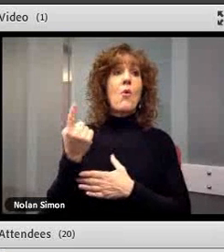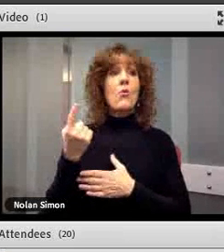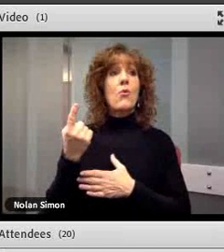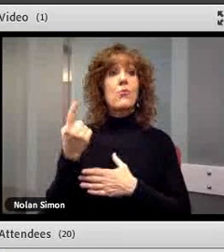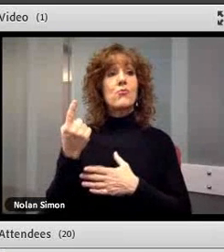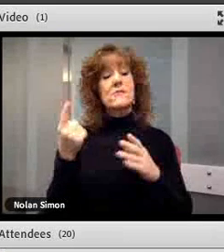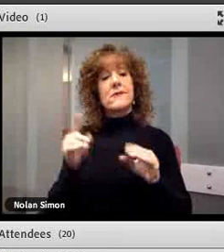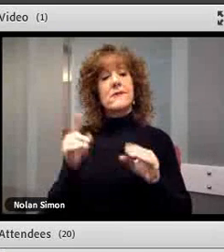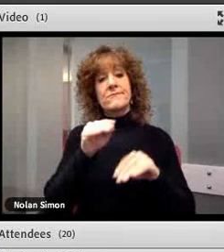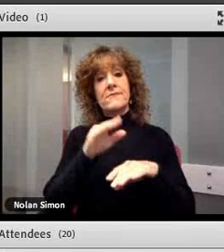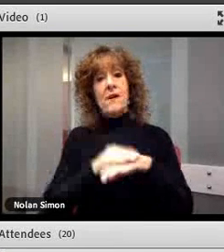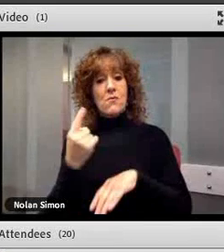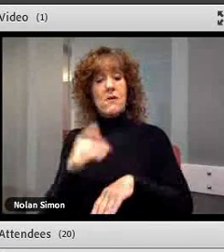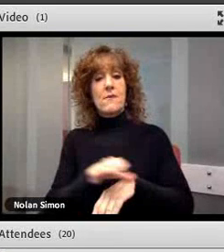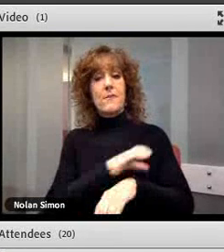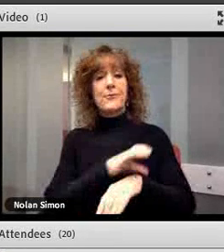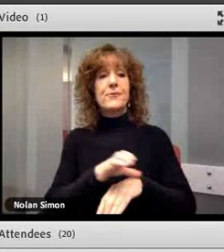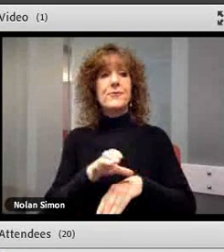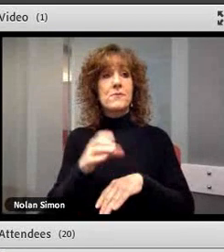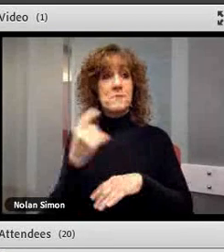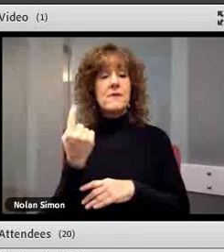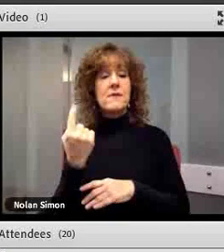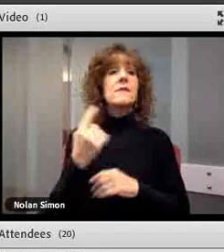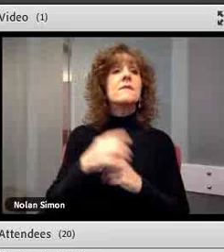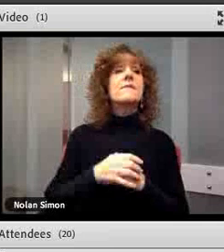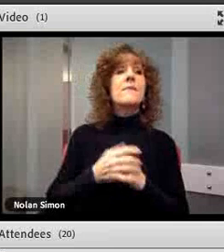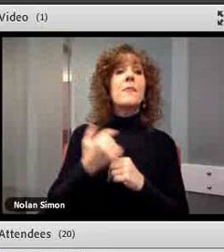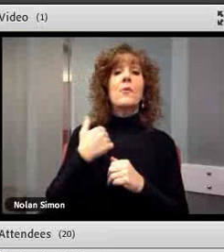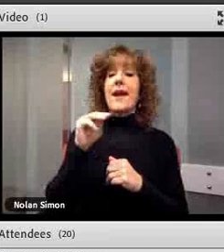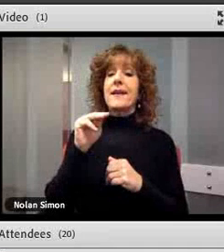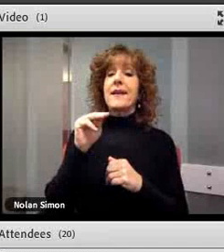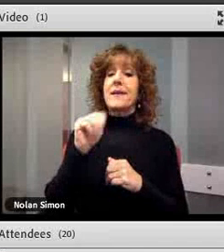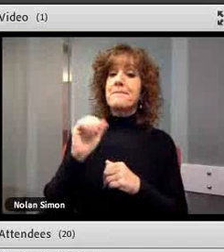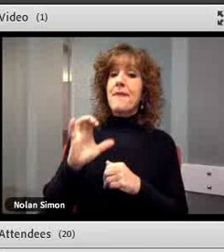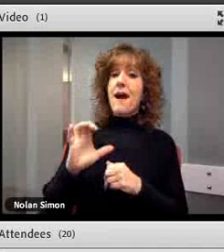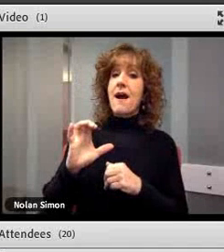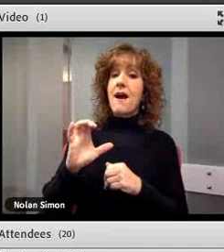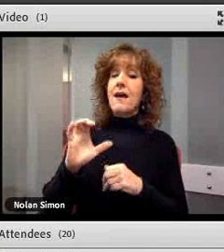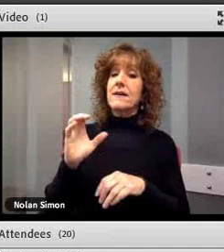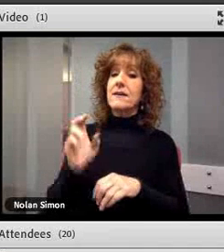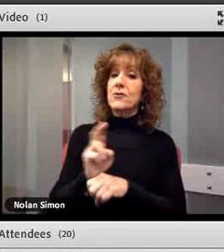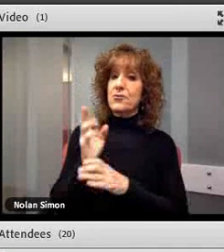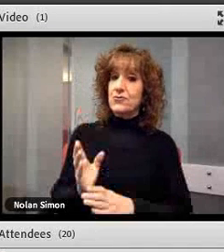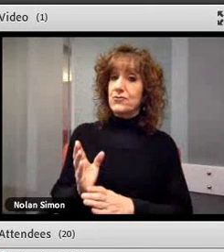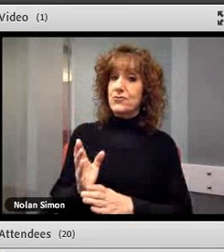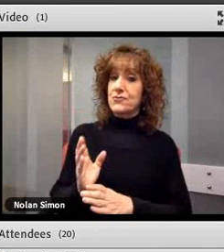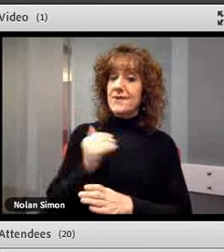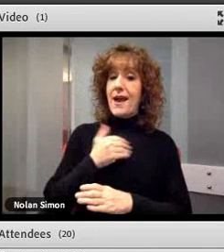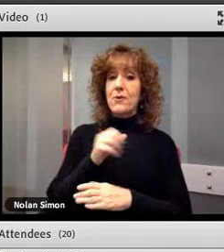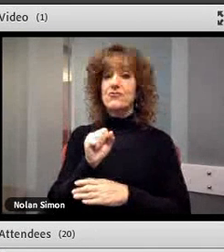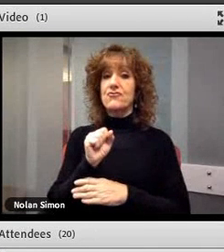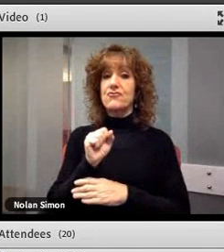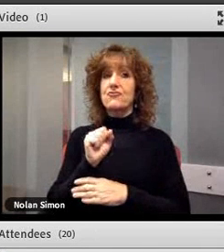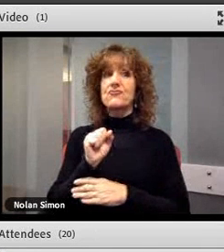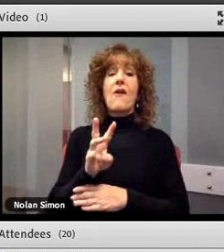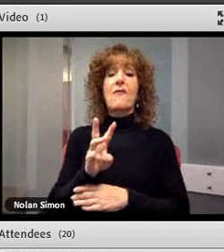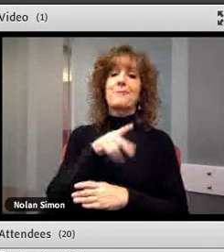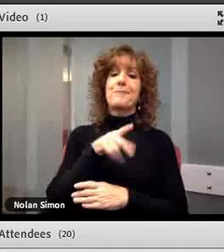only load a CD on one computer. We had Mac users, and our software